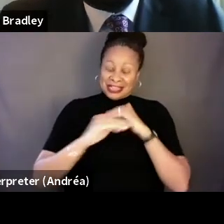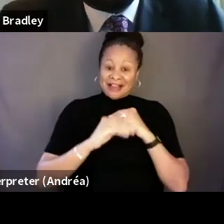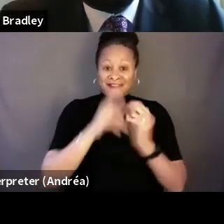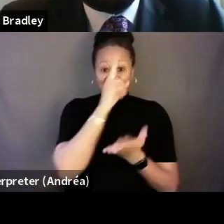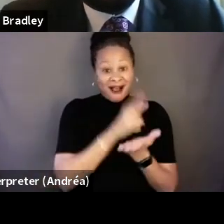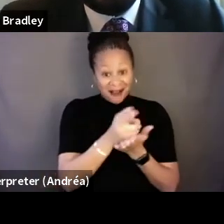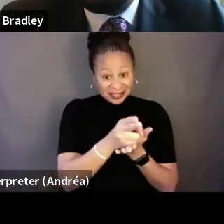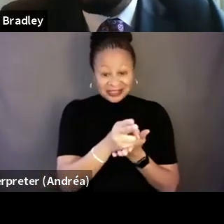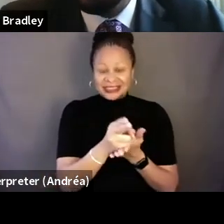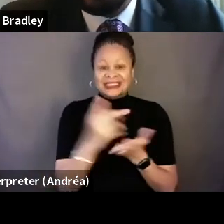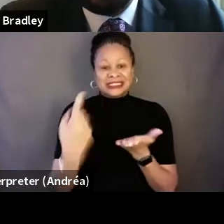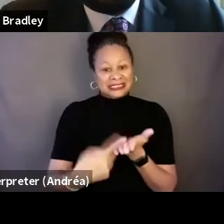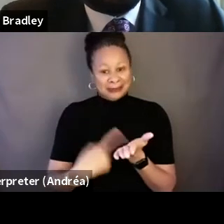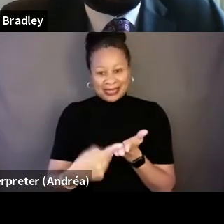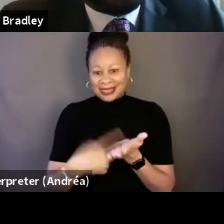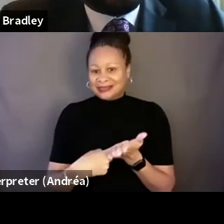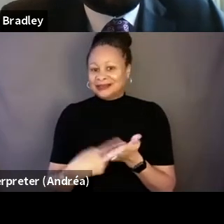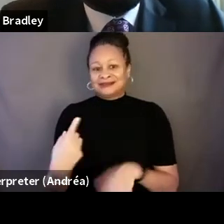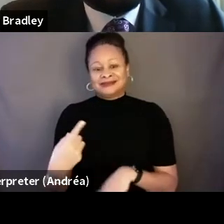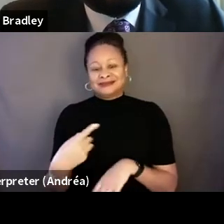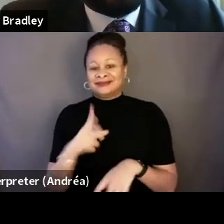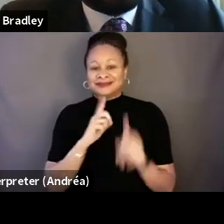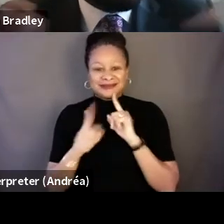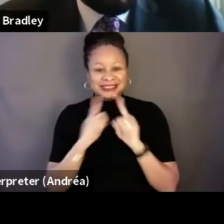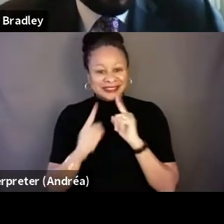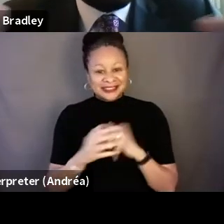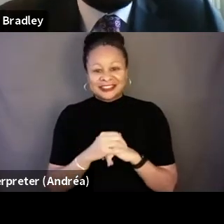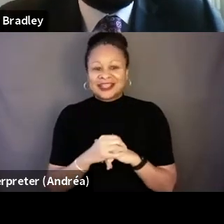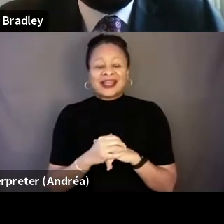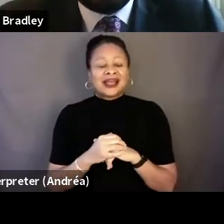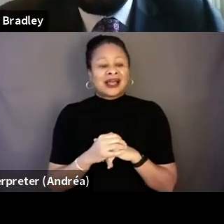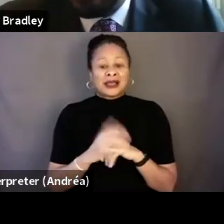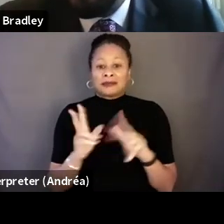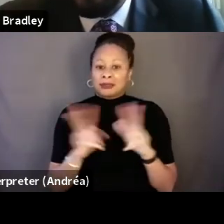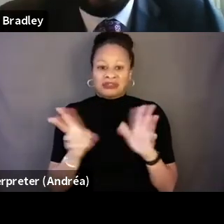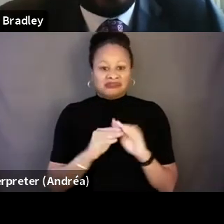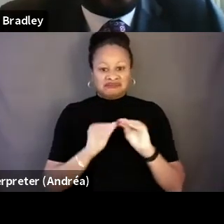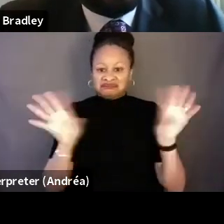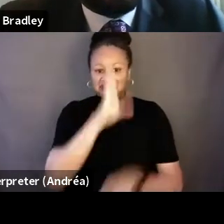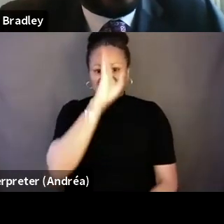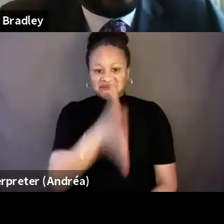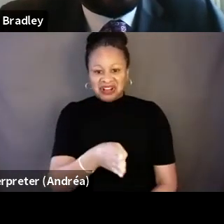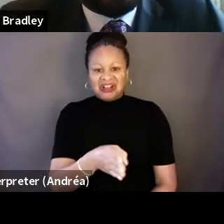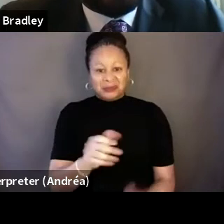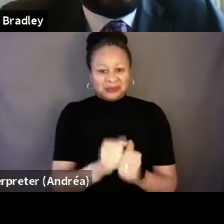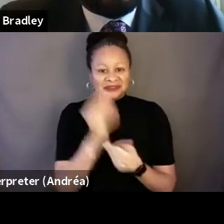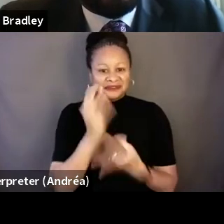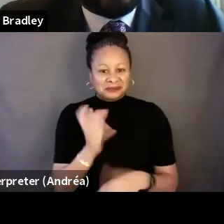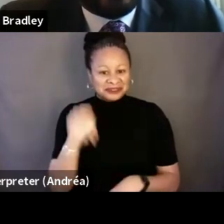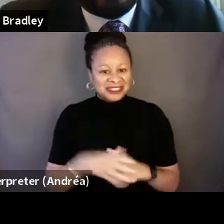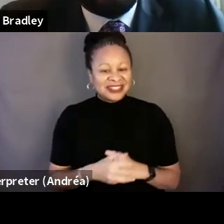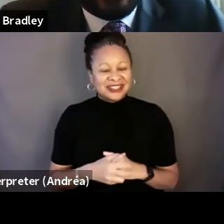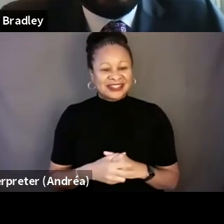discussion in a newsroom. And people are pretty frank, people are pretty blunt. And